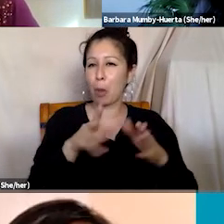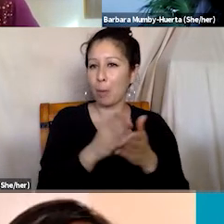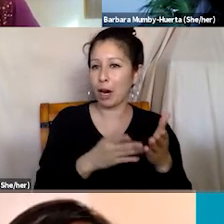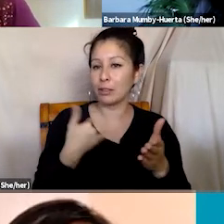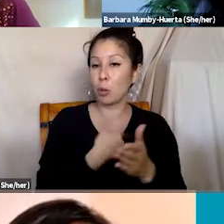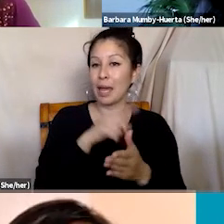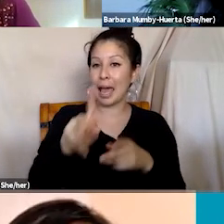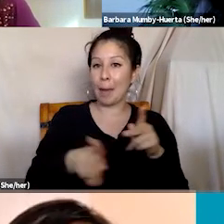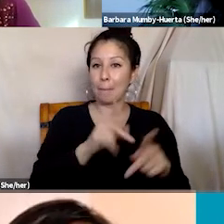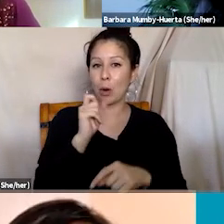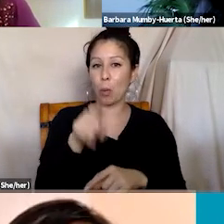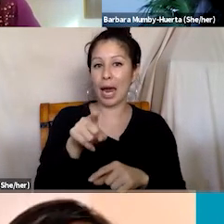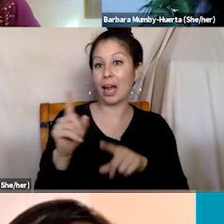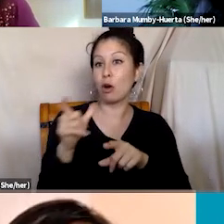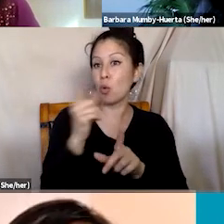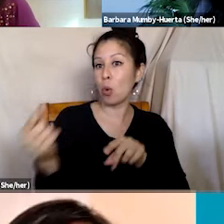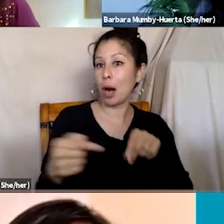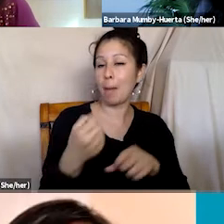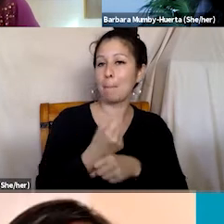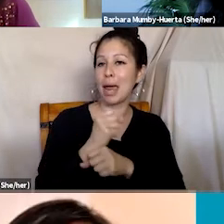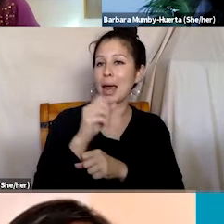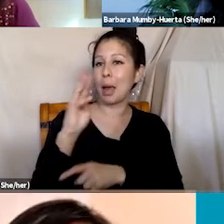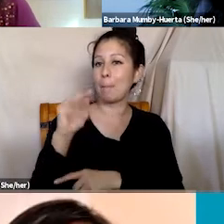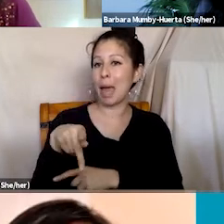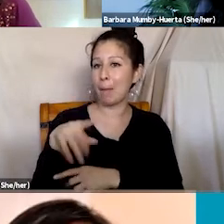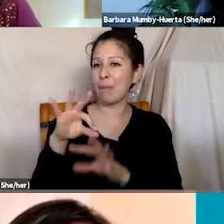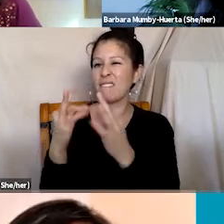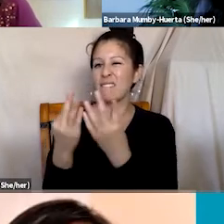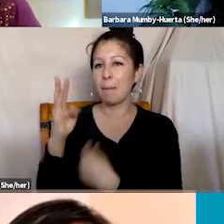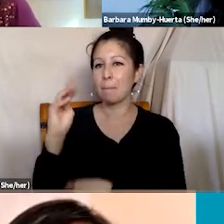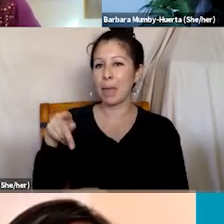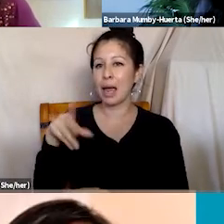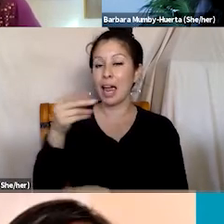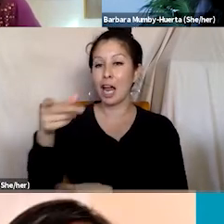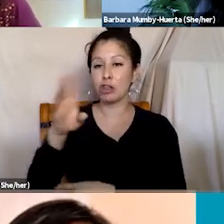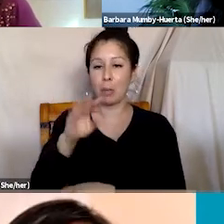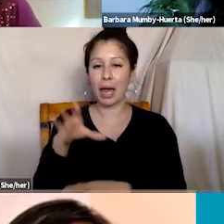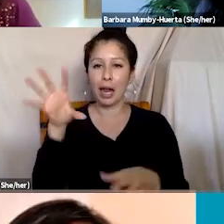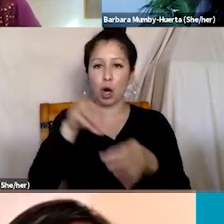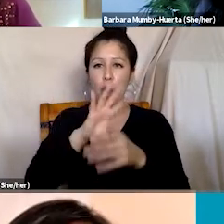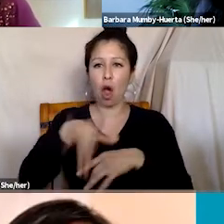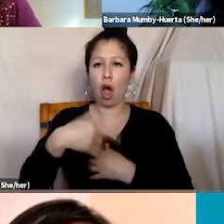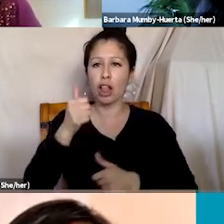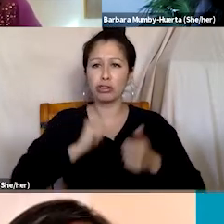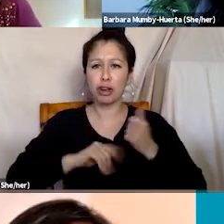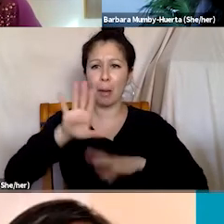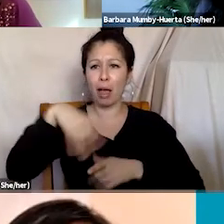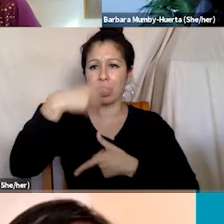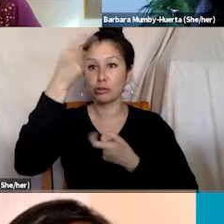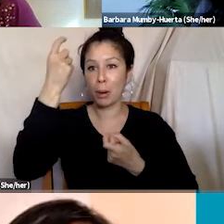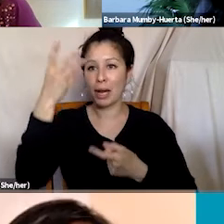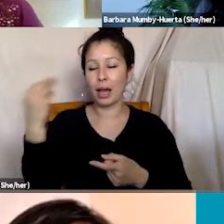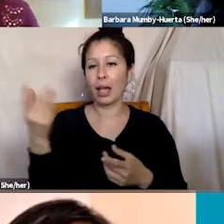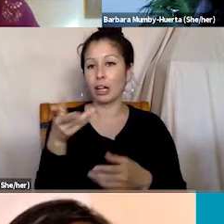the attendees to create a map, a family map, and then you map in all the trauma. And